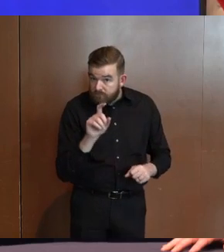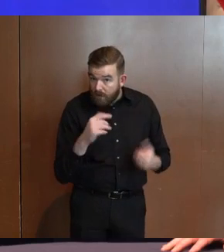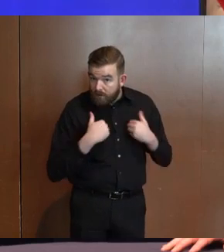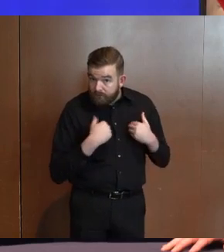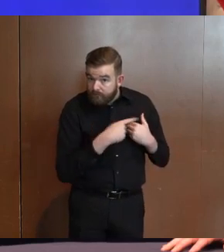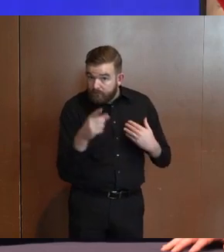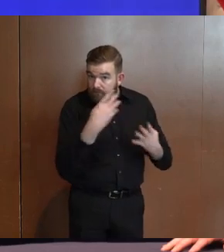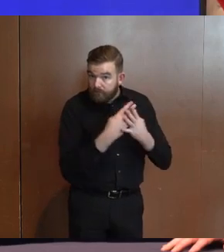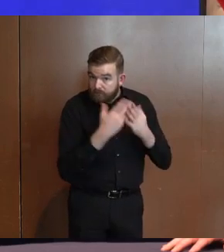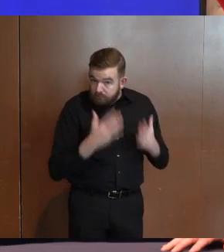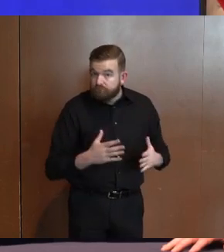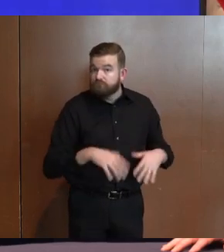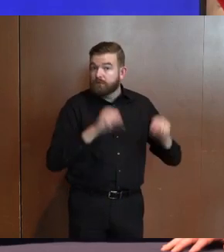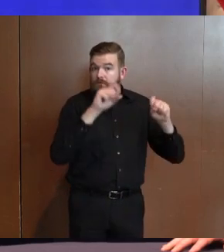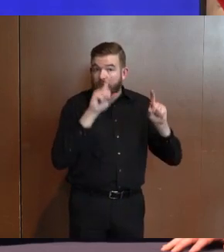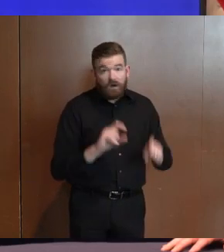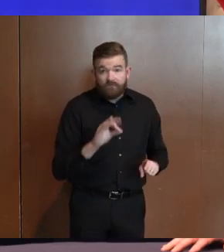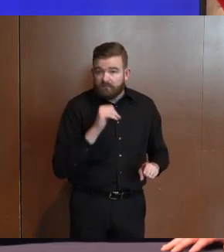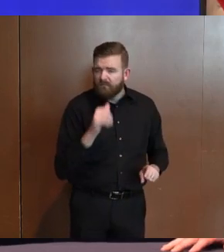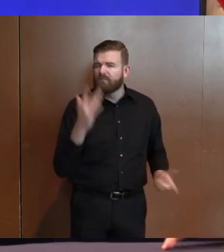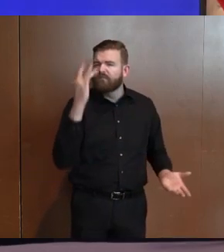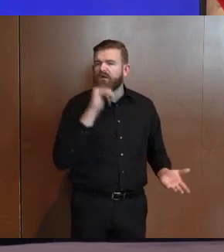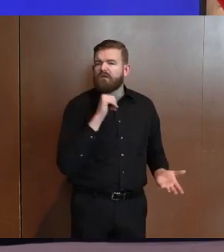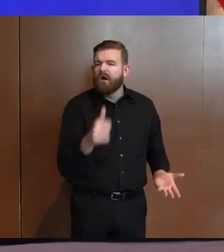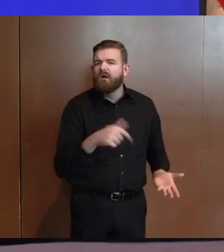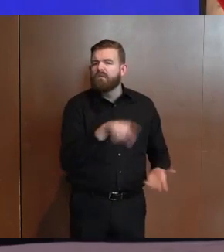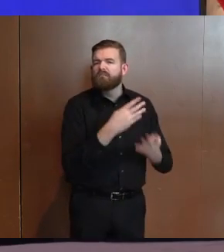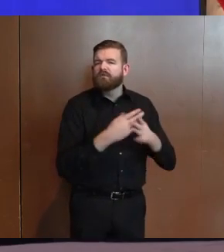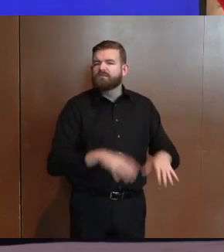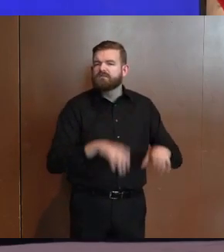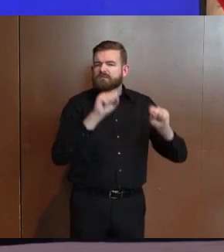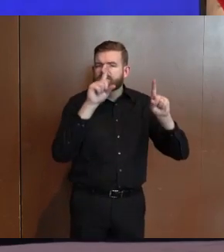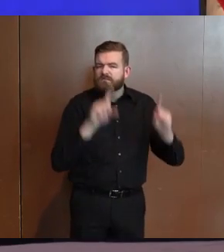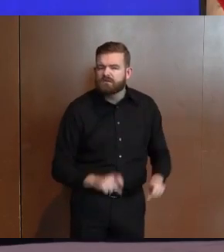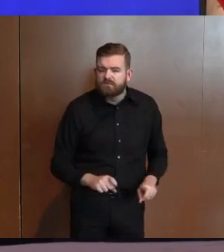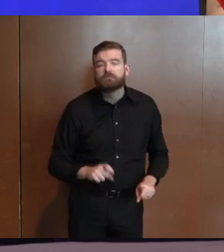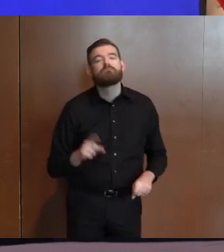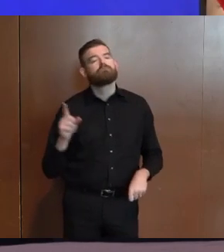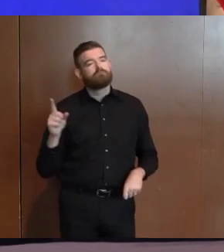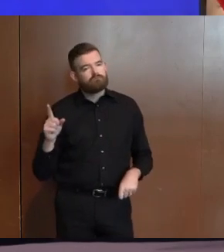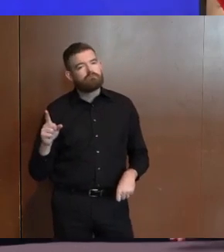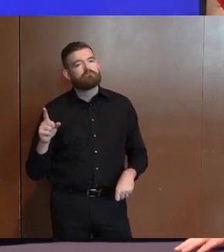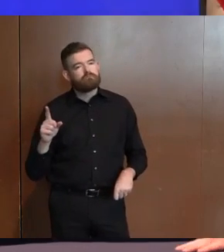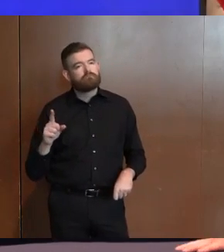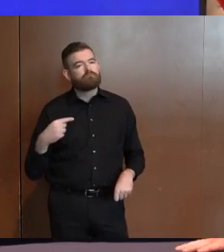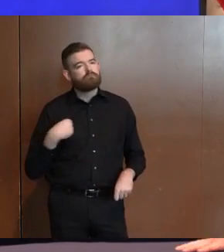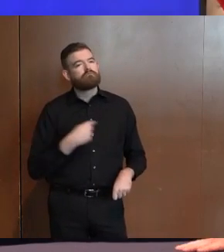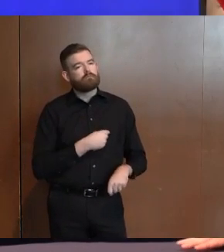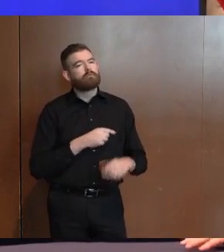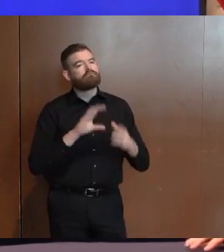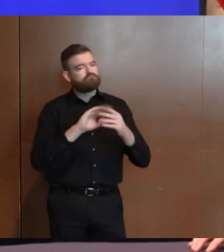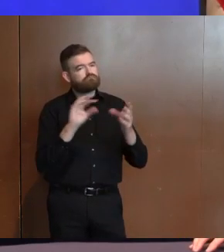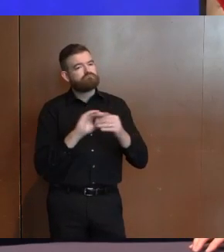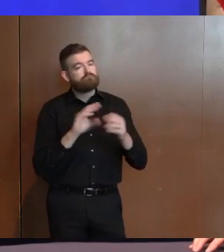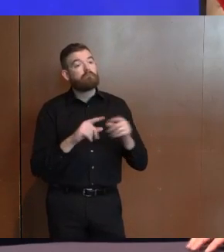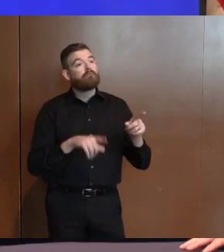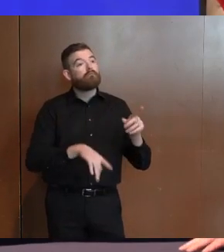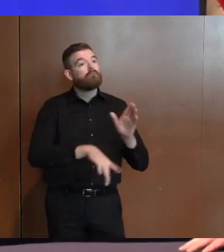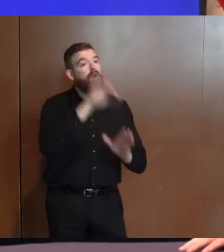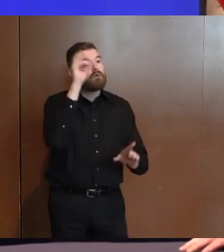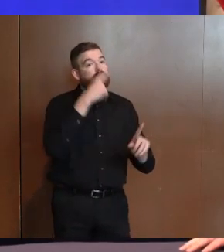signs of the virus? Okay, I have very little to add on that other than we've been reporting, I think, whenever we've found positive cases, including among staff. Is that